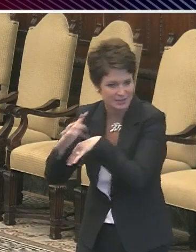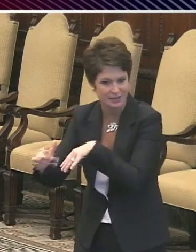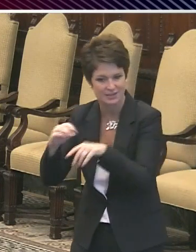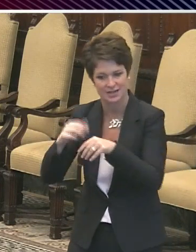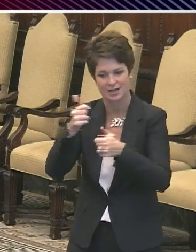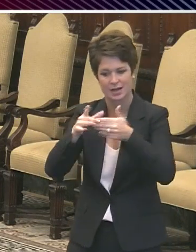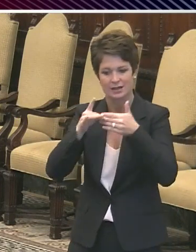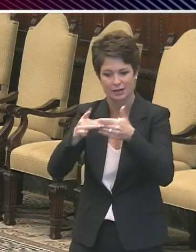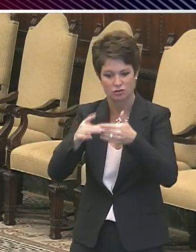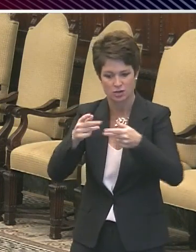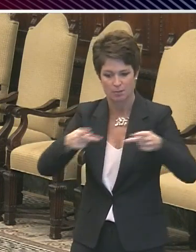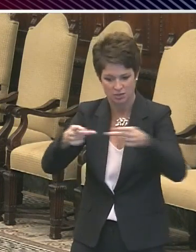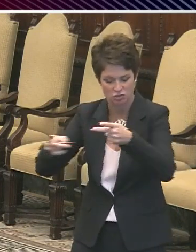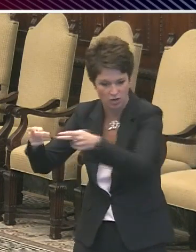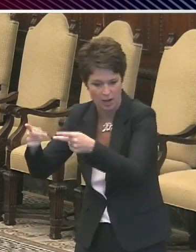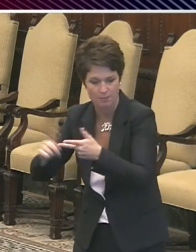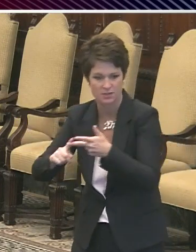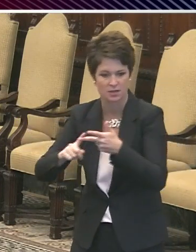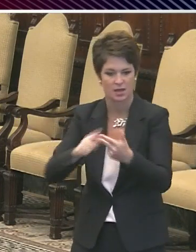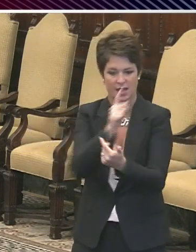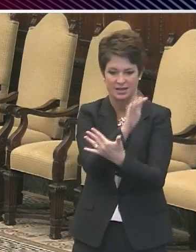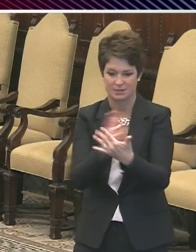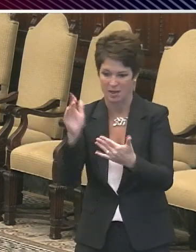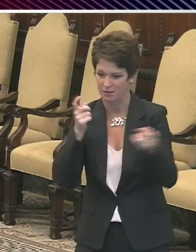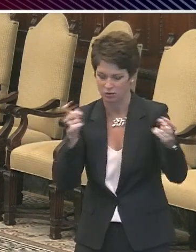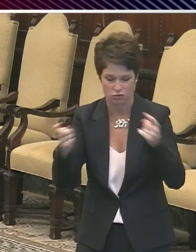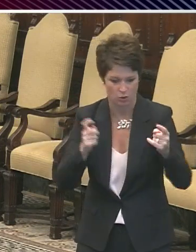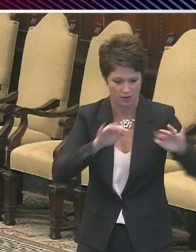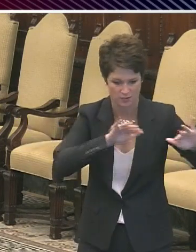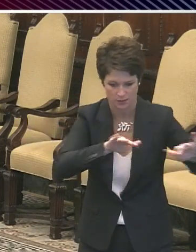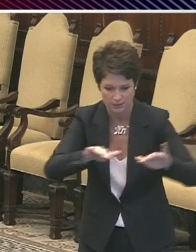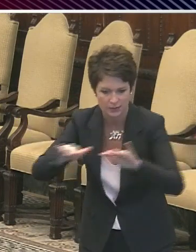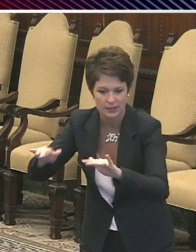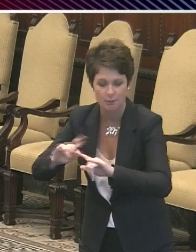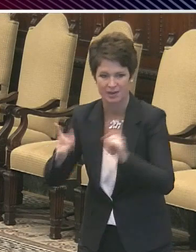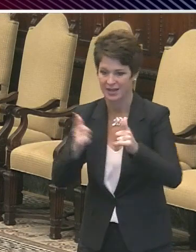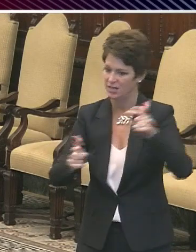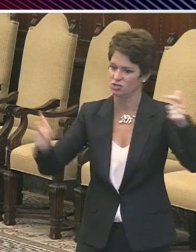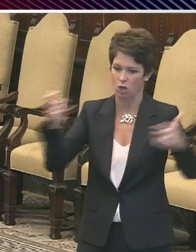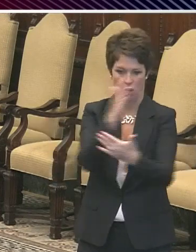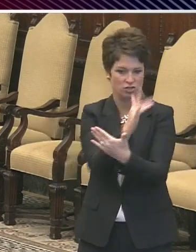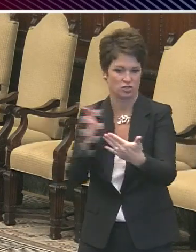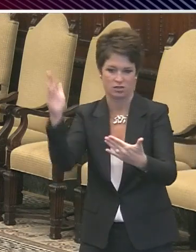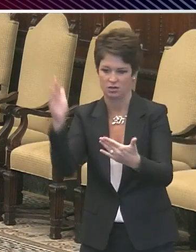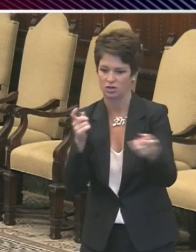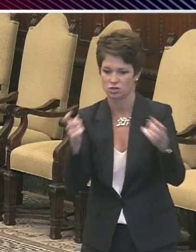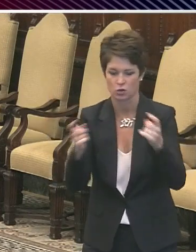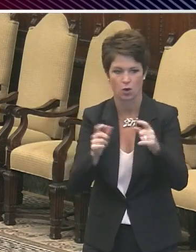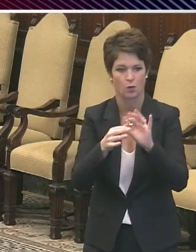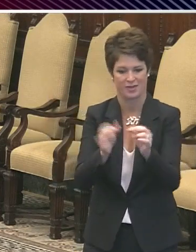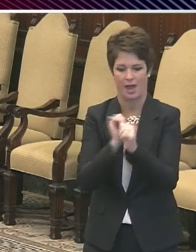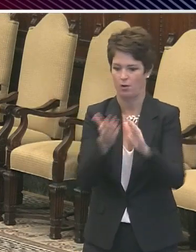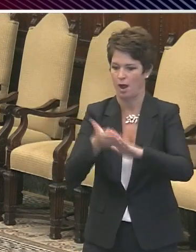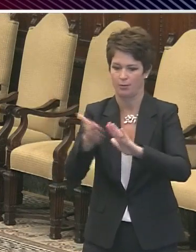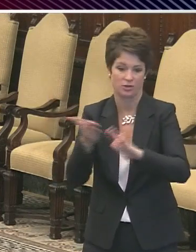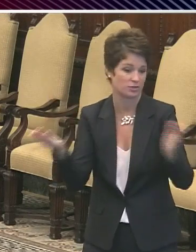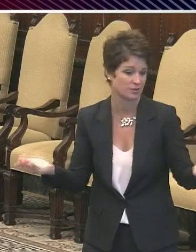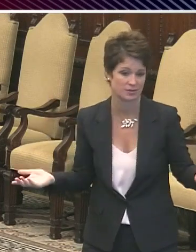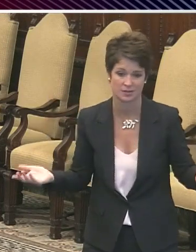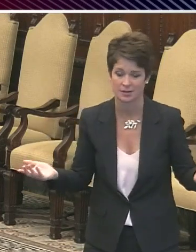positions, focus on span of control, because right now I think it's a little bit too large as it relates to our operations.